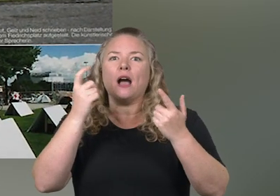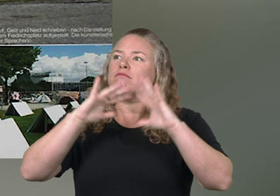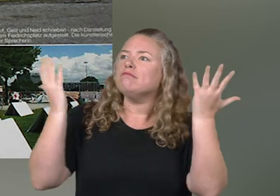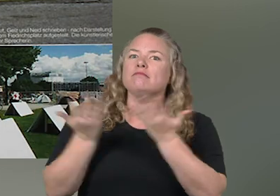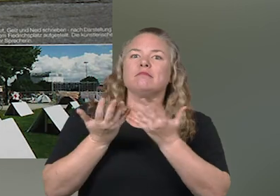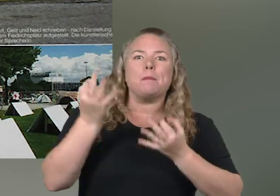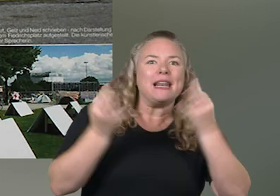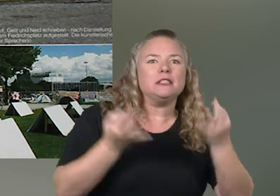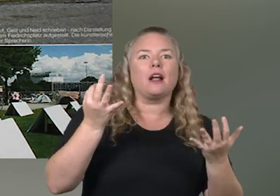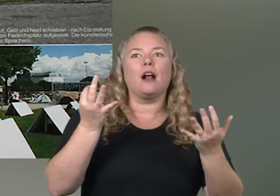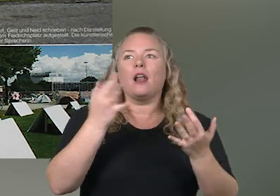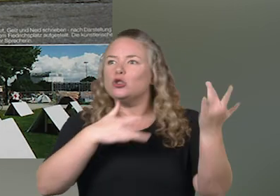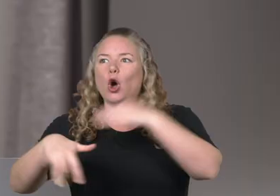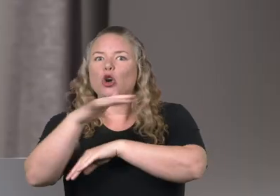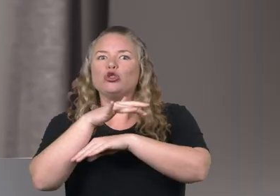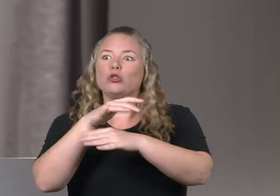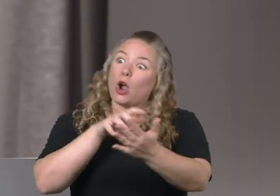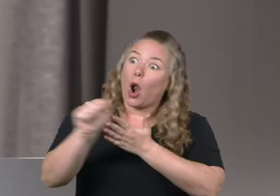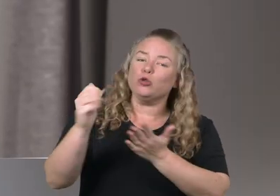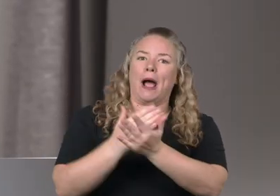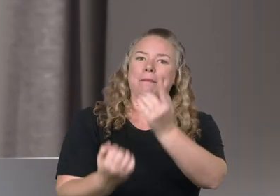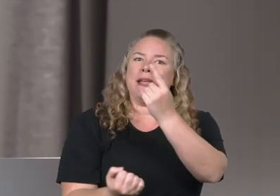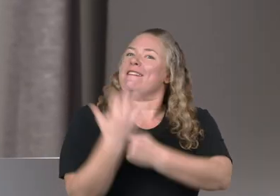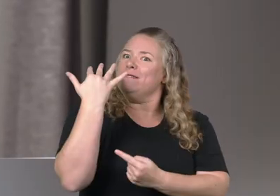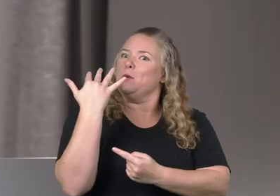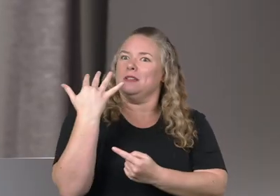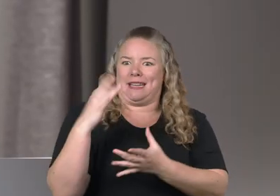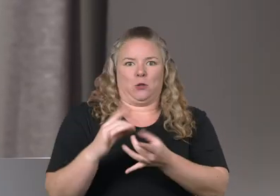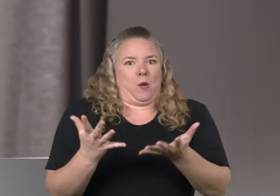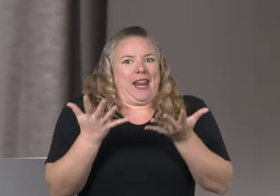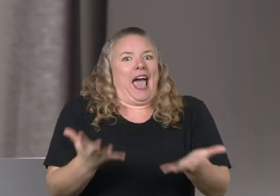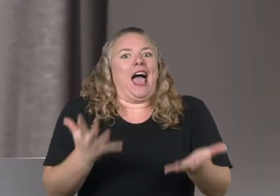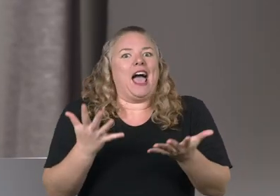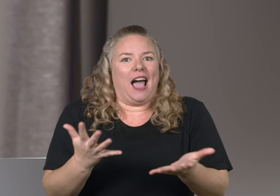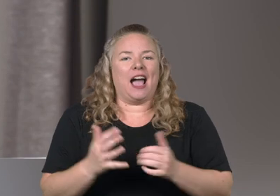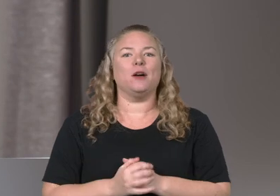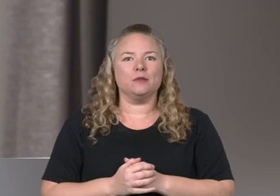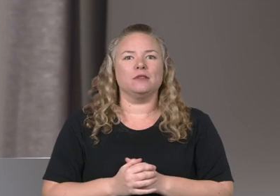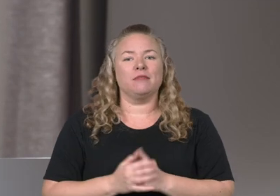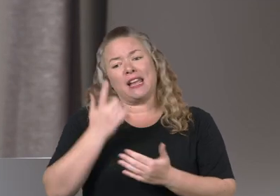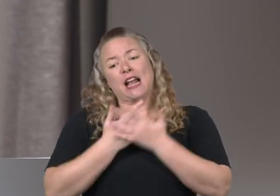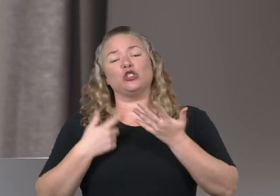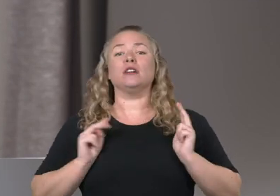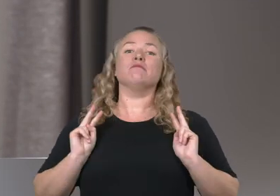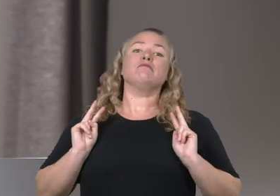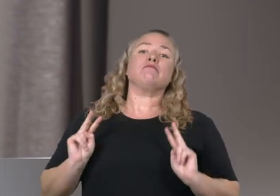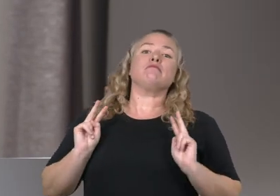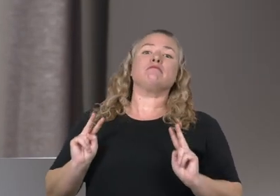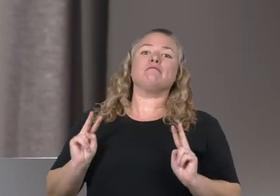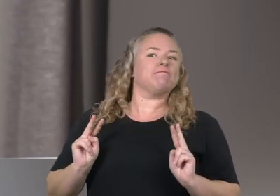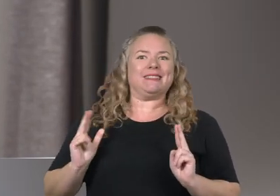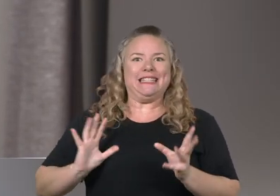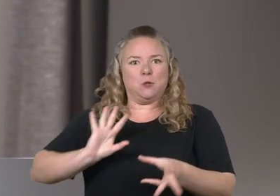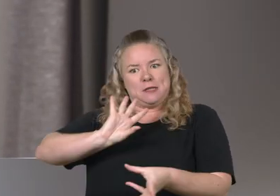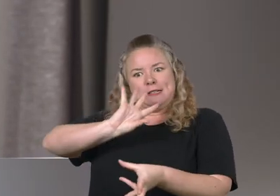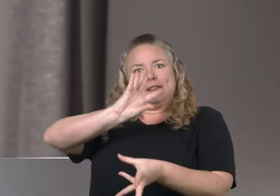had to take into account what was going on politically, socially, culturally. Couldn't just comment from